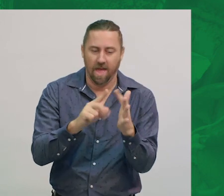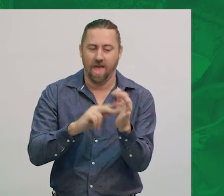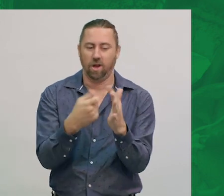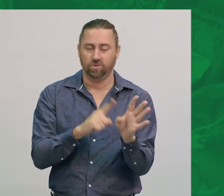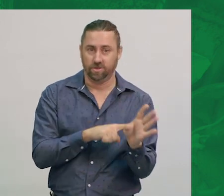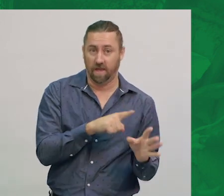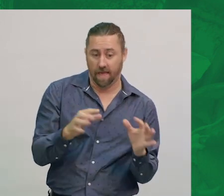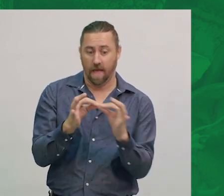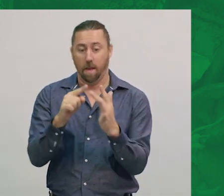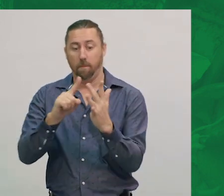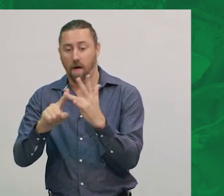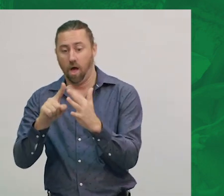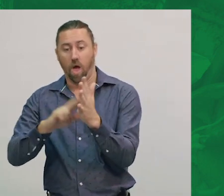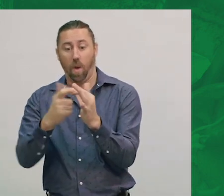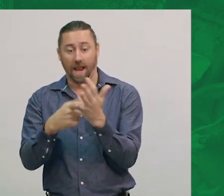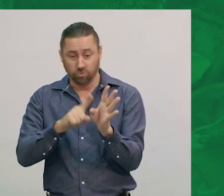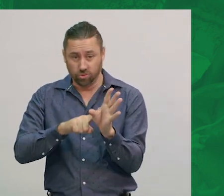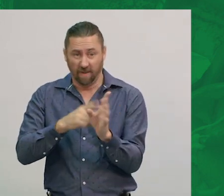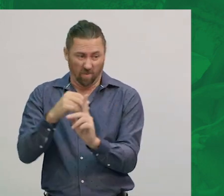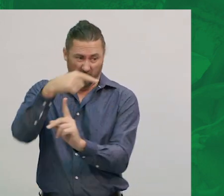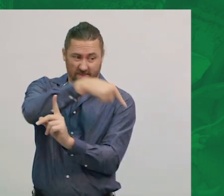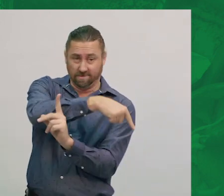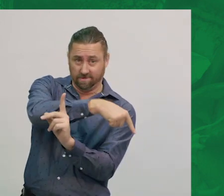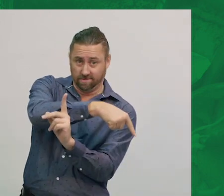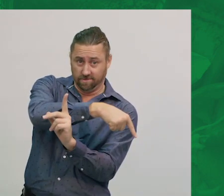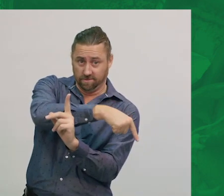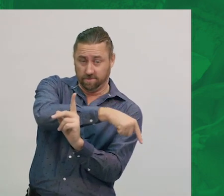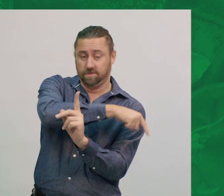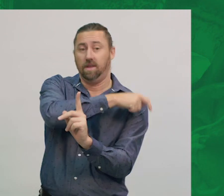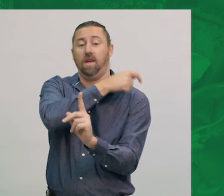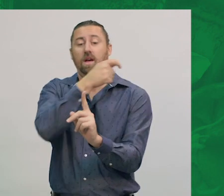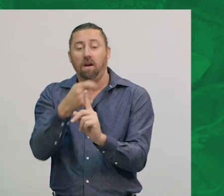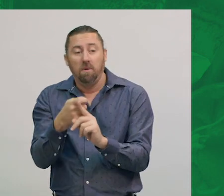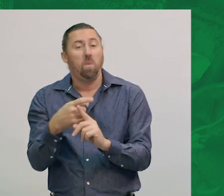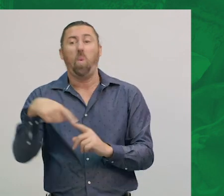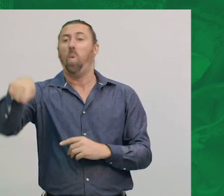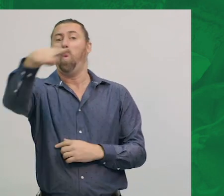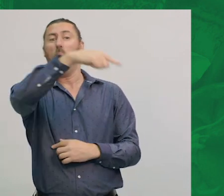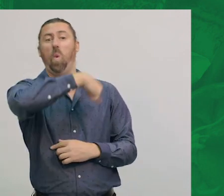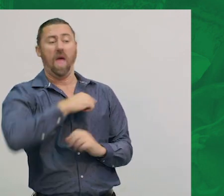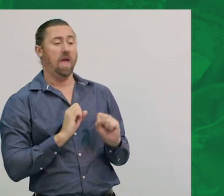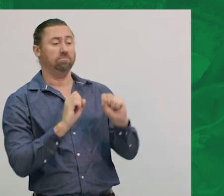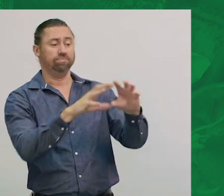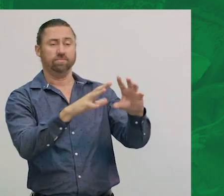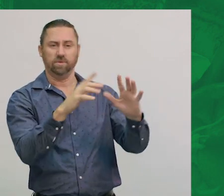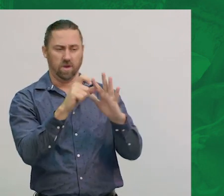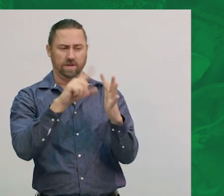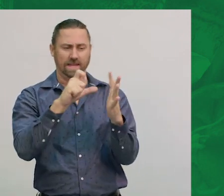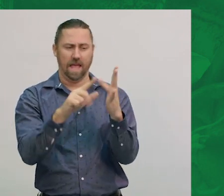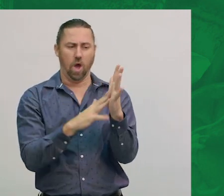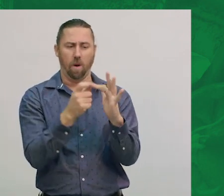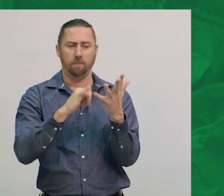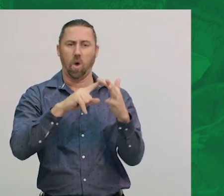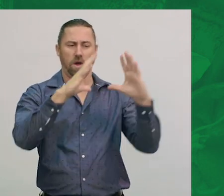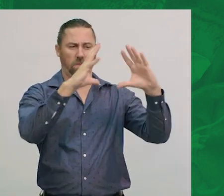Bioenergy is energy produced from bio-waste. Bio-waste produced by households or industries